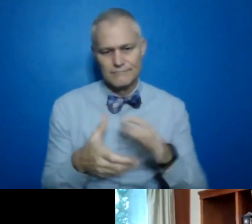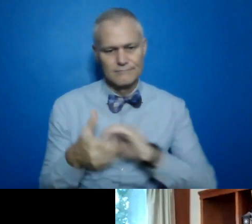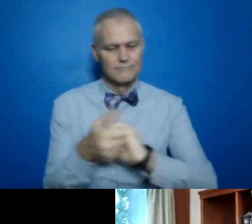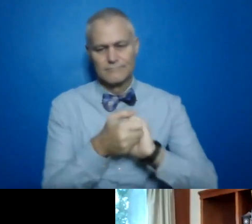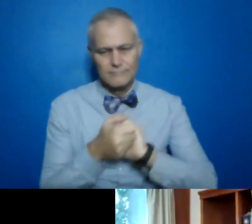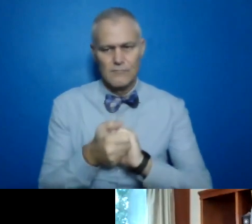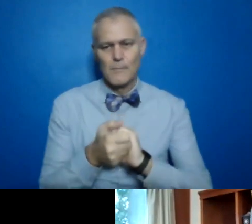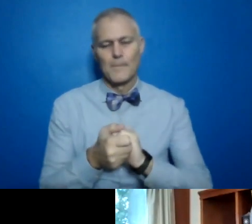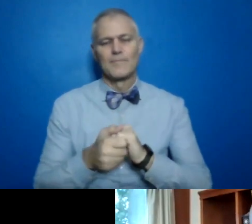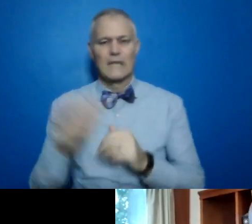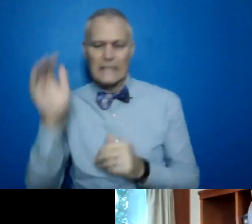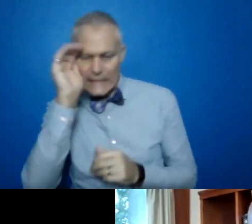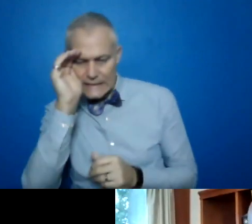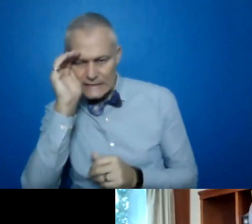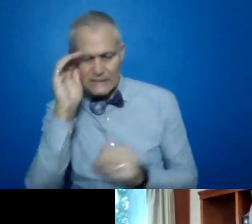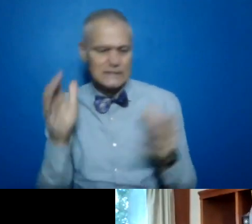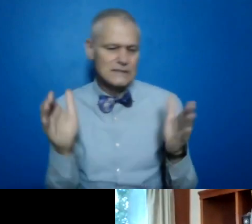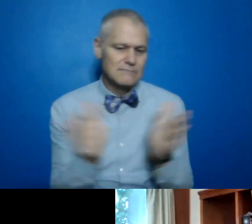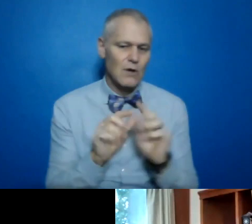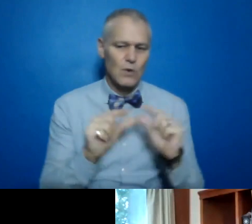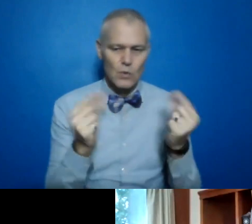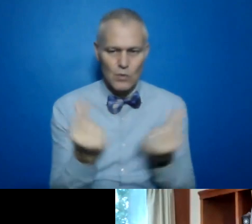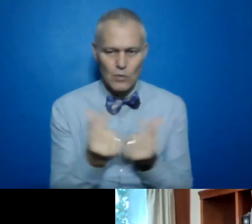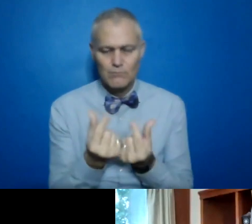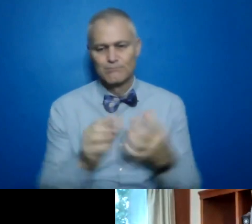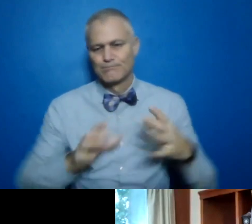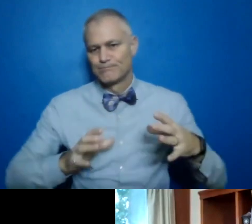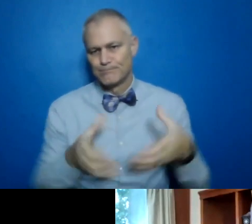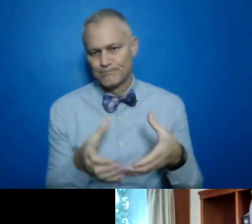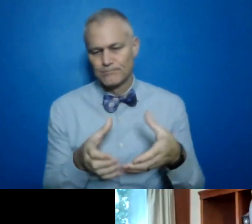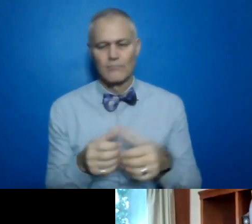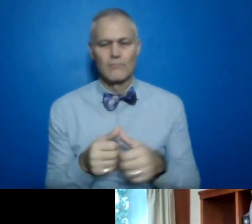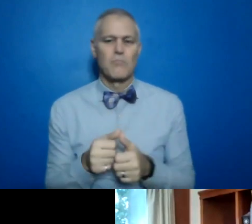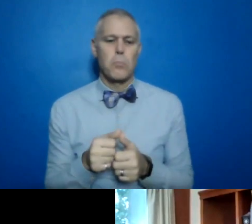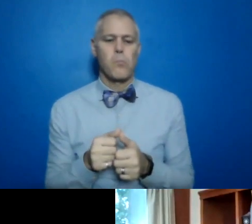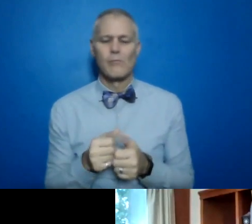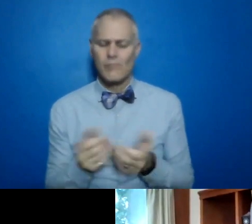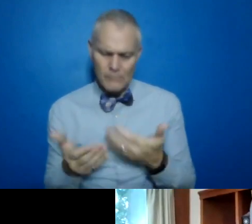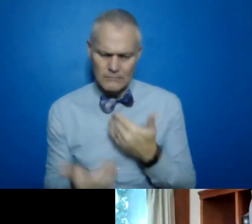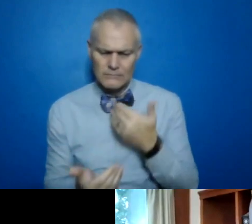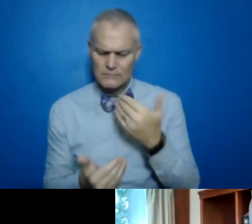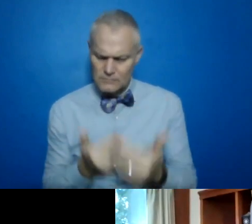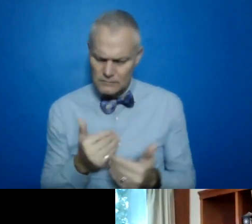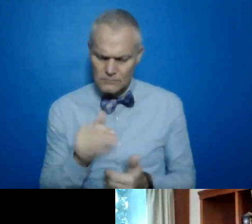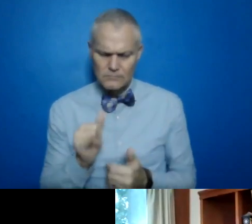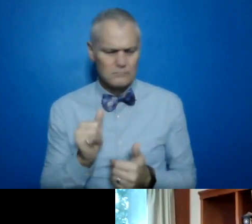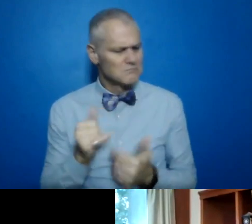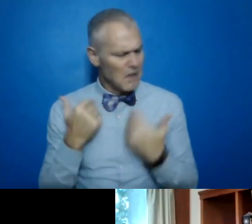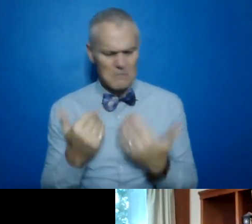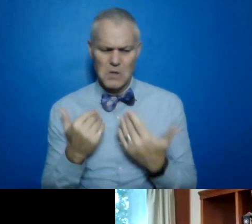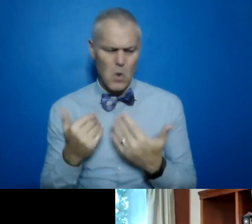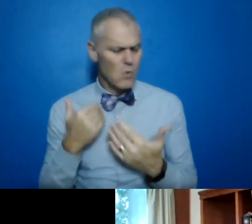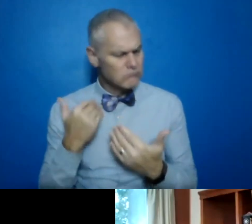of the early listening, small group listening and things like that. And then they pick it up and decide, here we go, we're going to run with